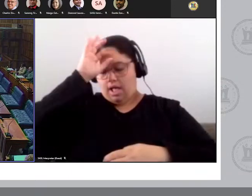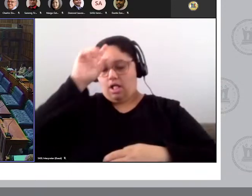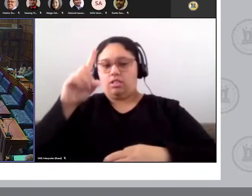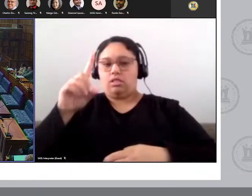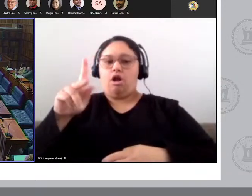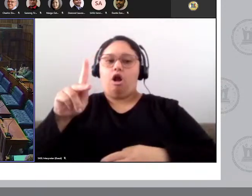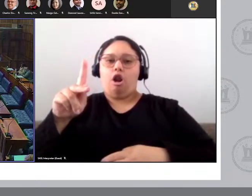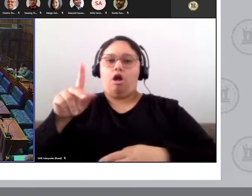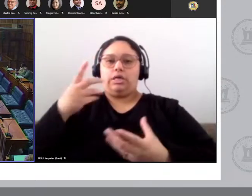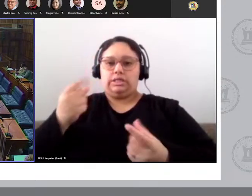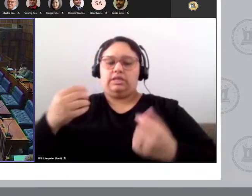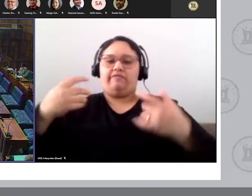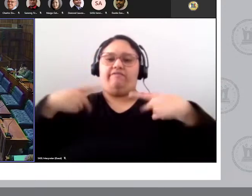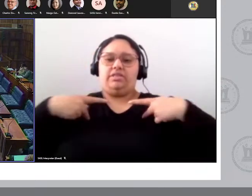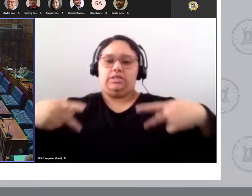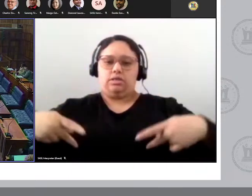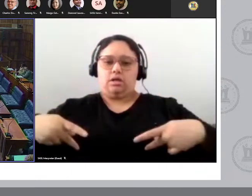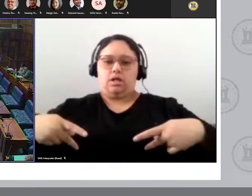physical